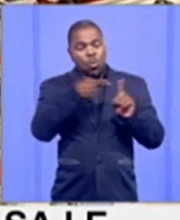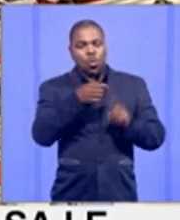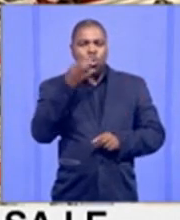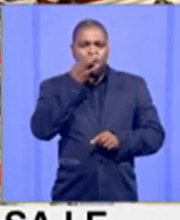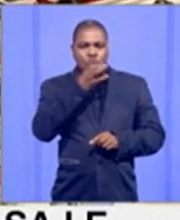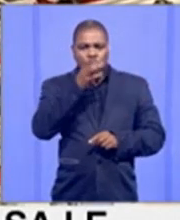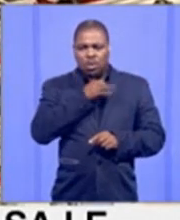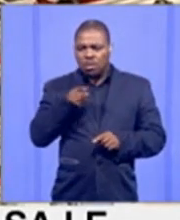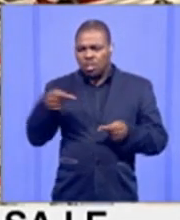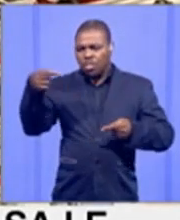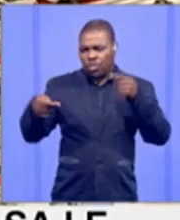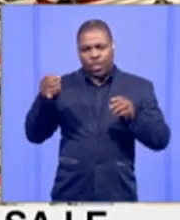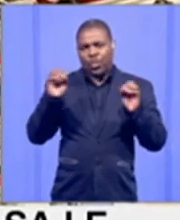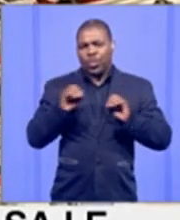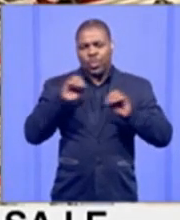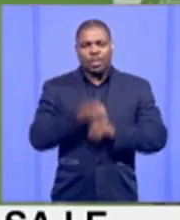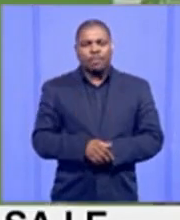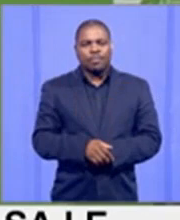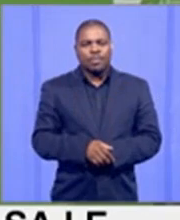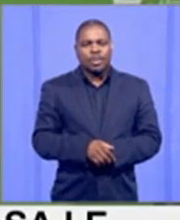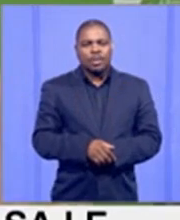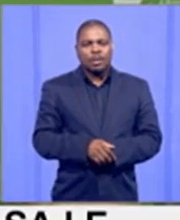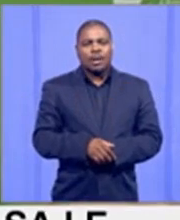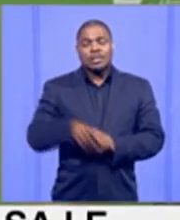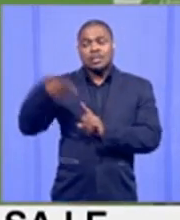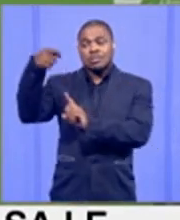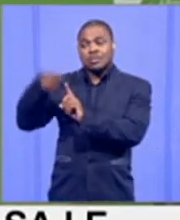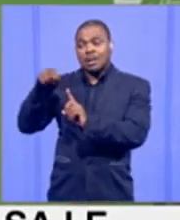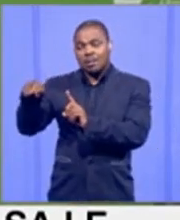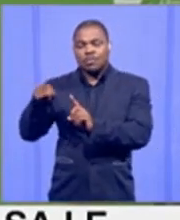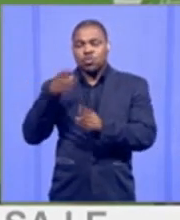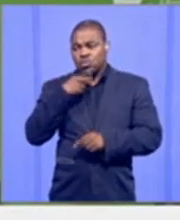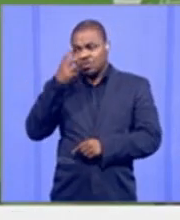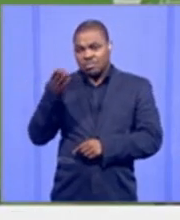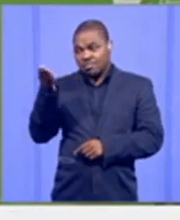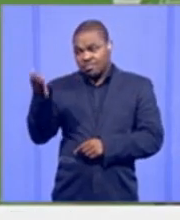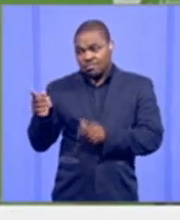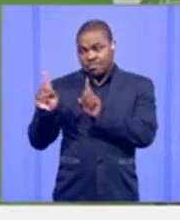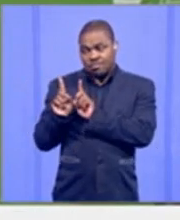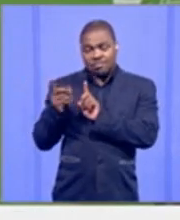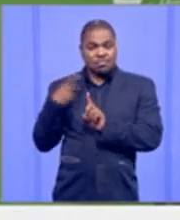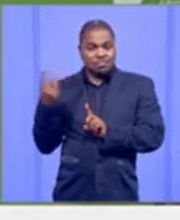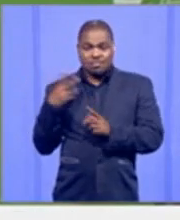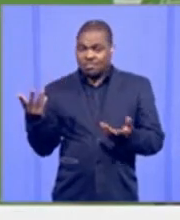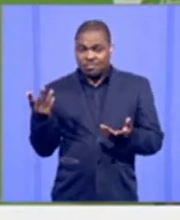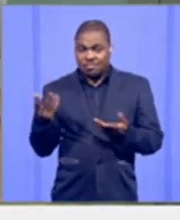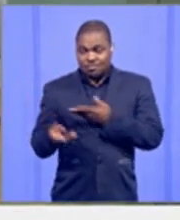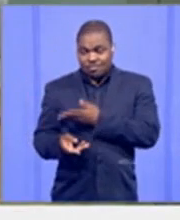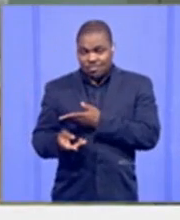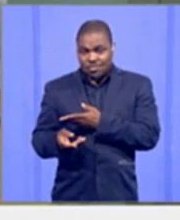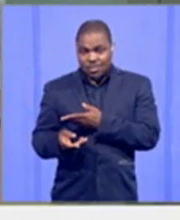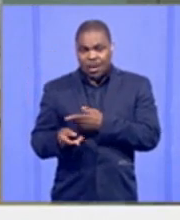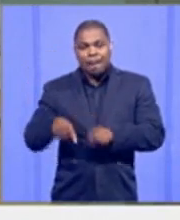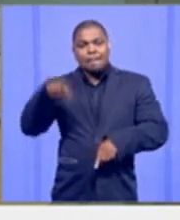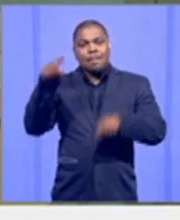diphapano magareng ga bona. The relationship with the speaker, you can see that he is sitting next to me at this